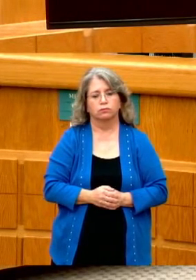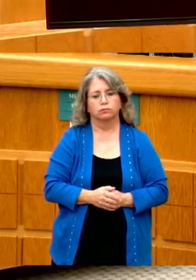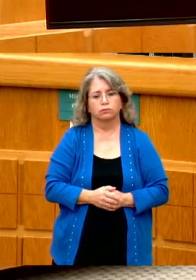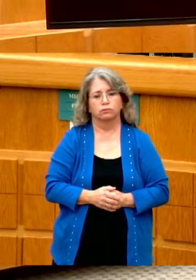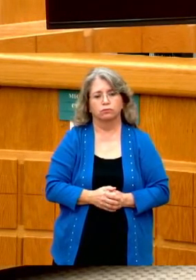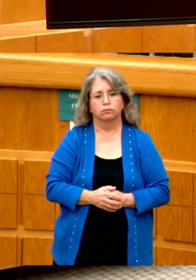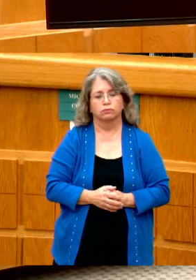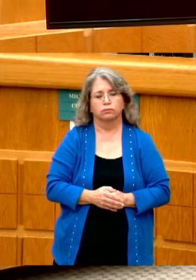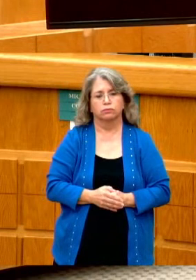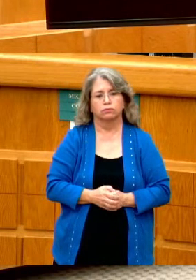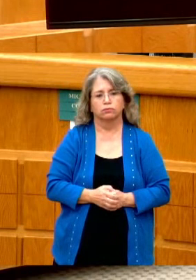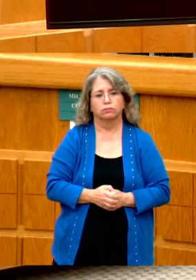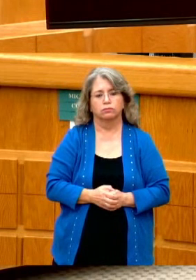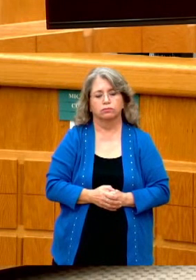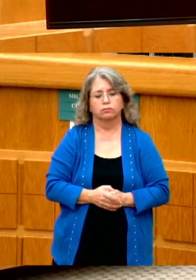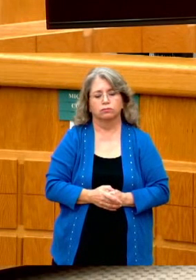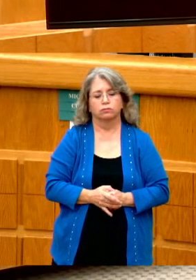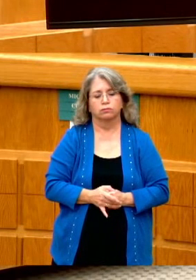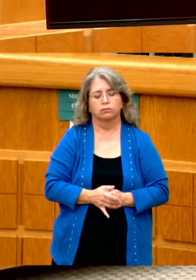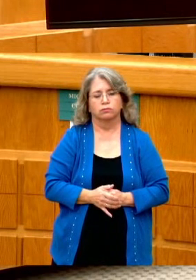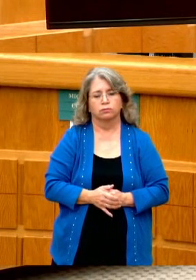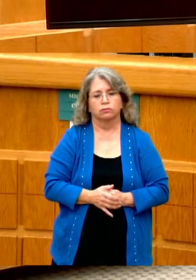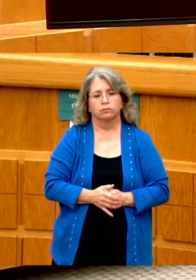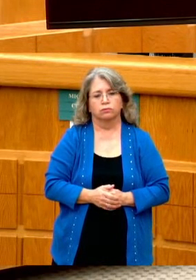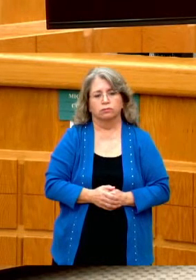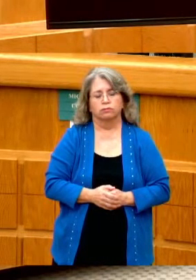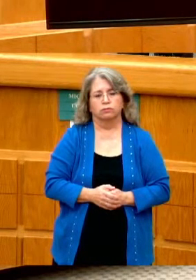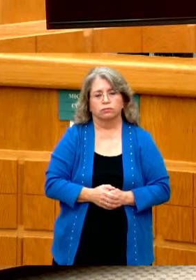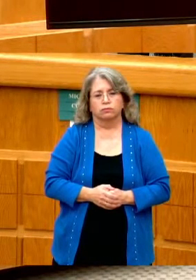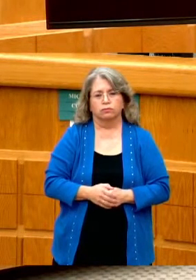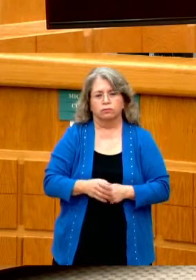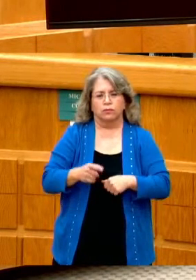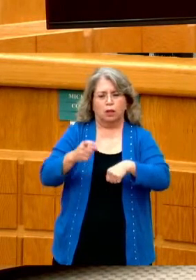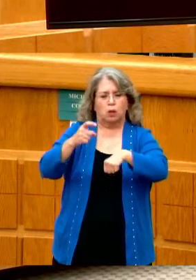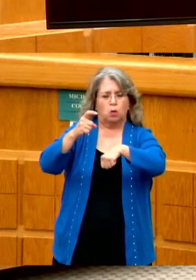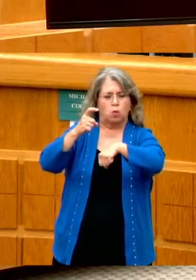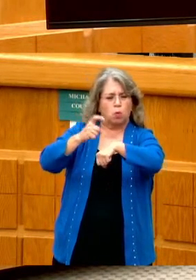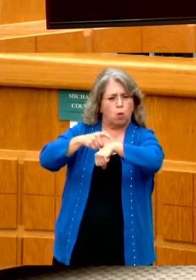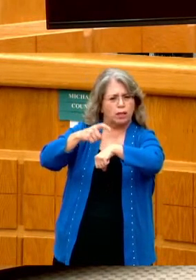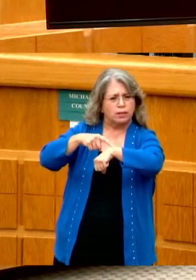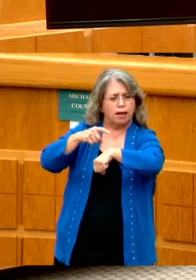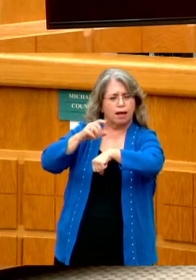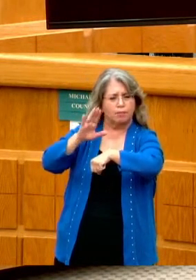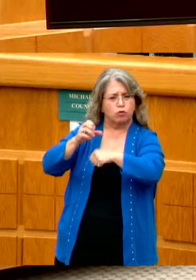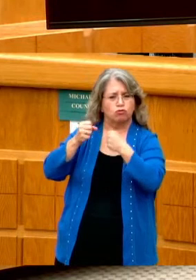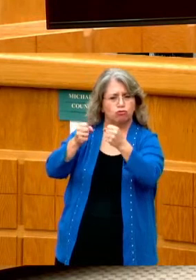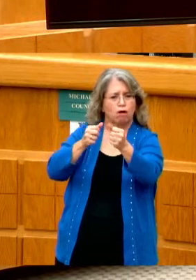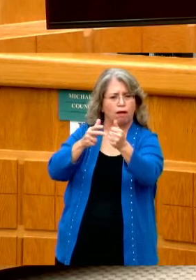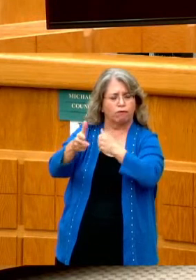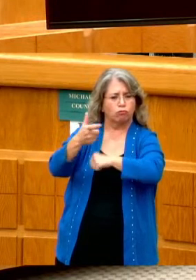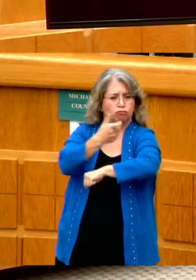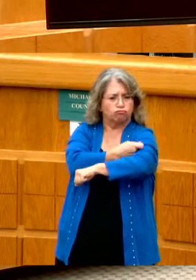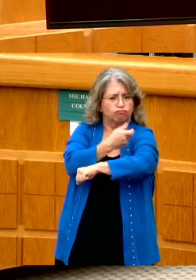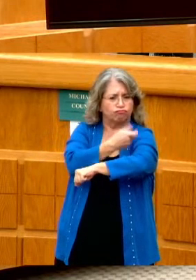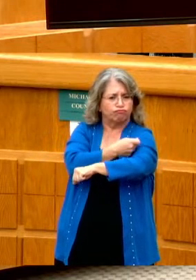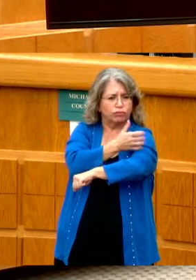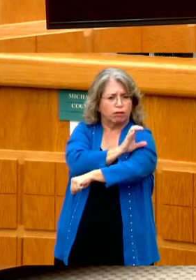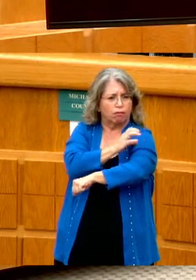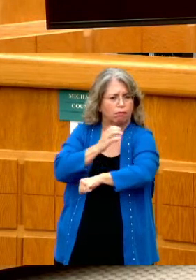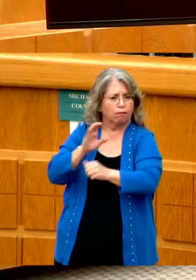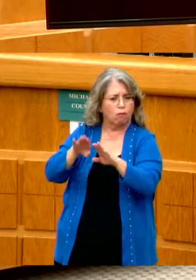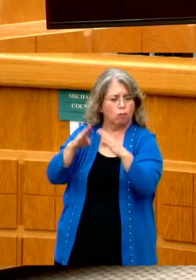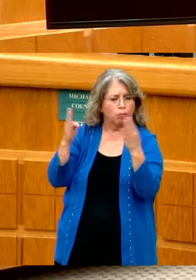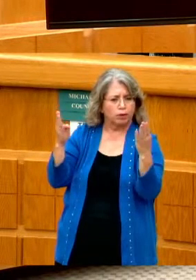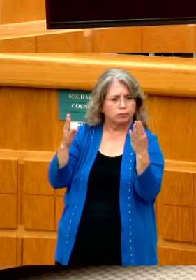atención en las redes sociales. What time does the clinic open and how long does it stay open? So once we receive